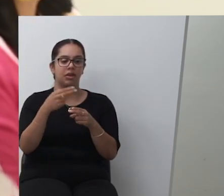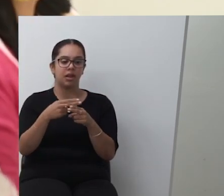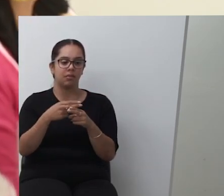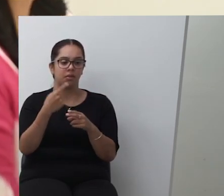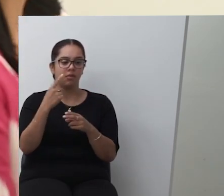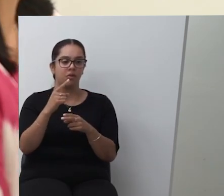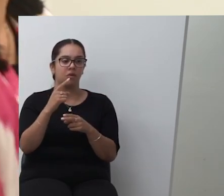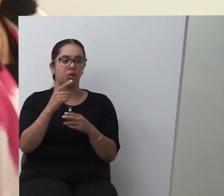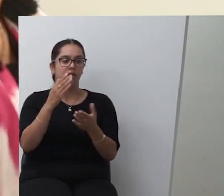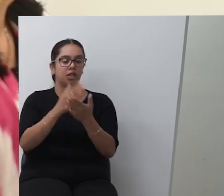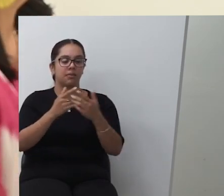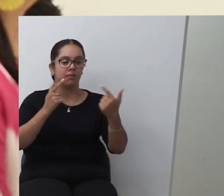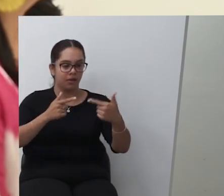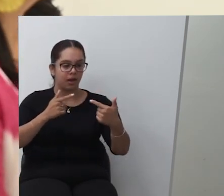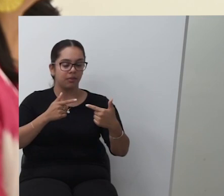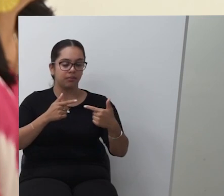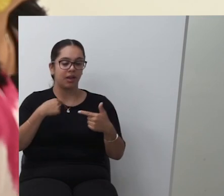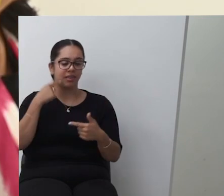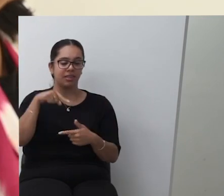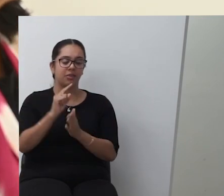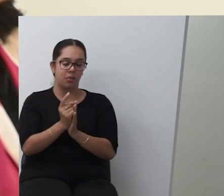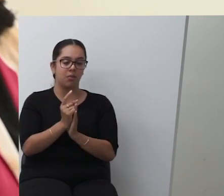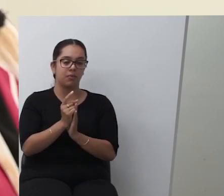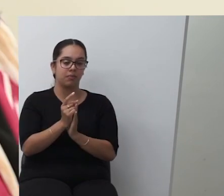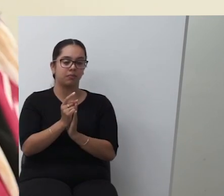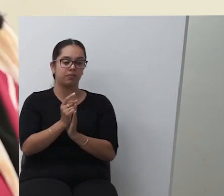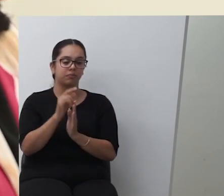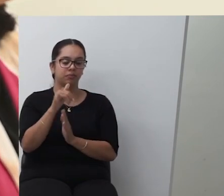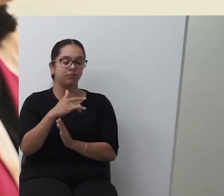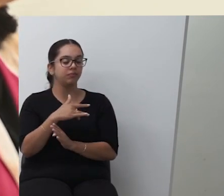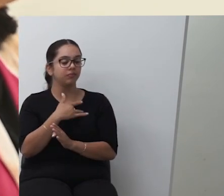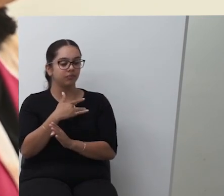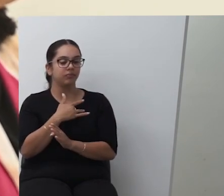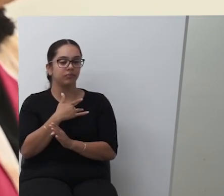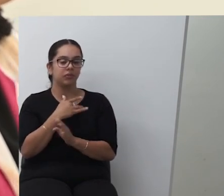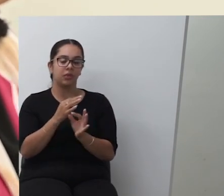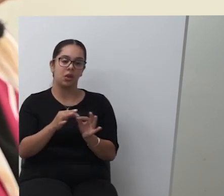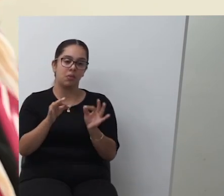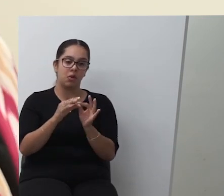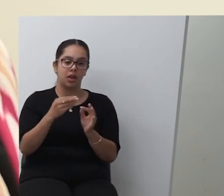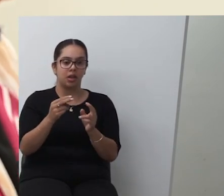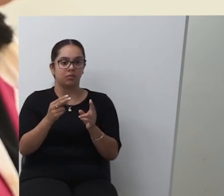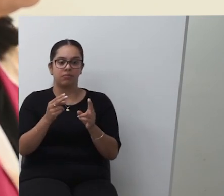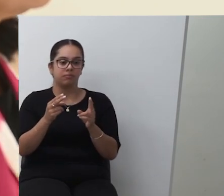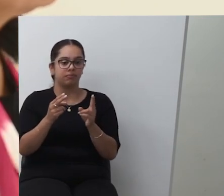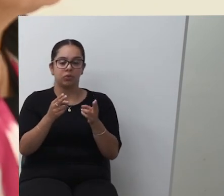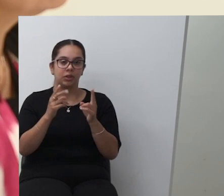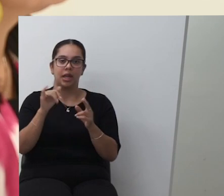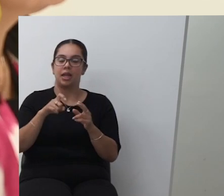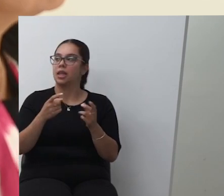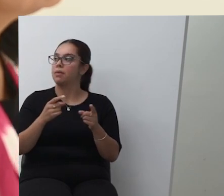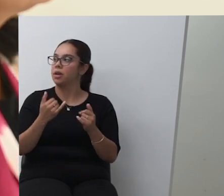a ceasefire. And I think in this moment, that feels very important and urgent.